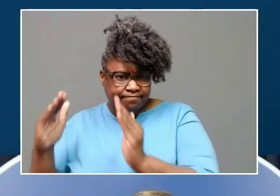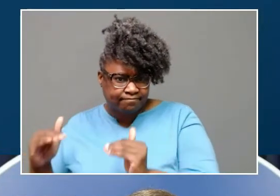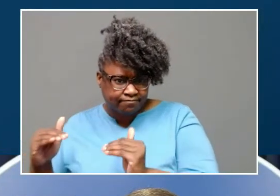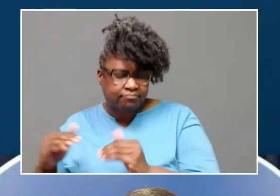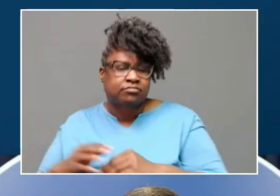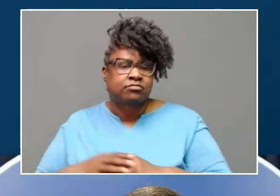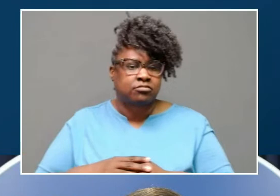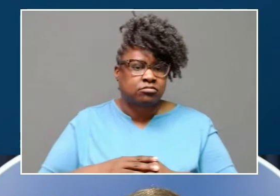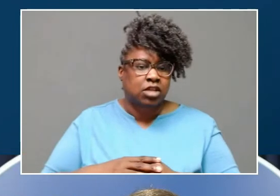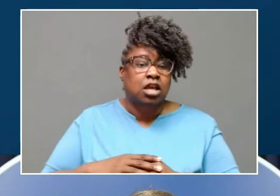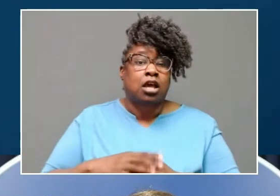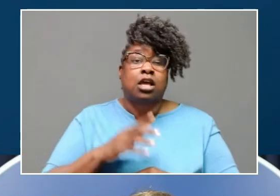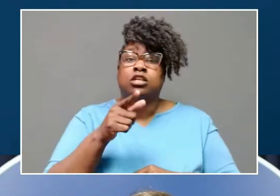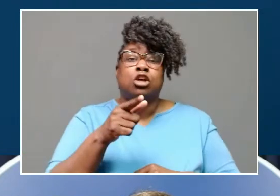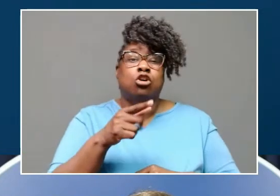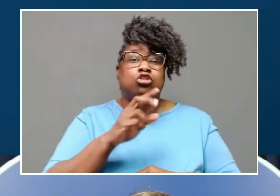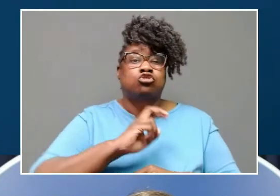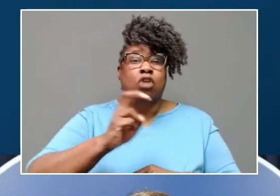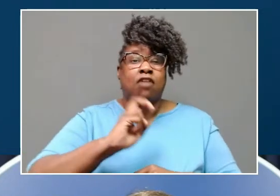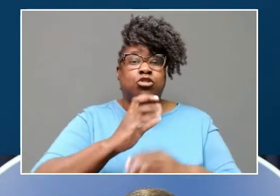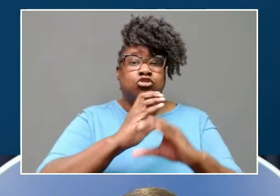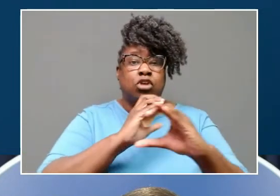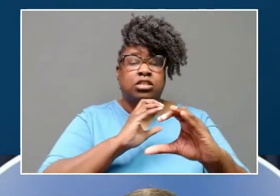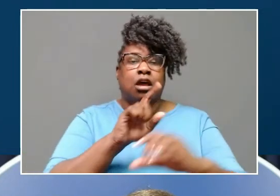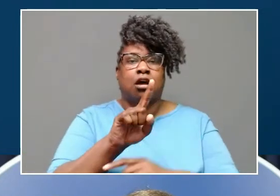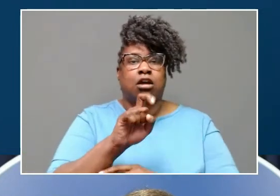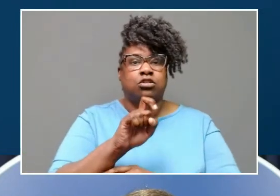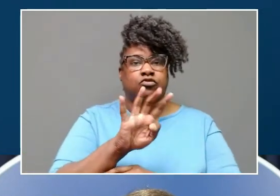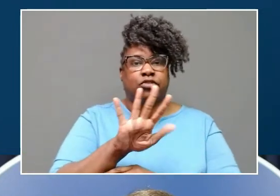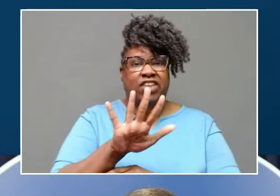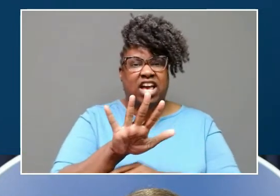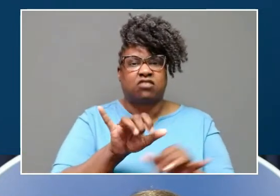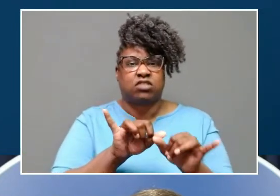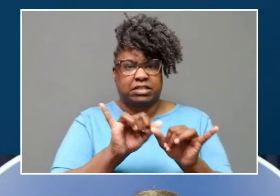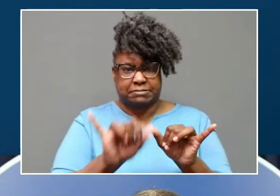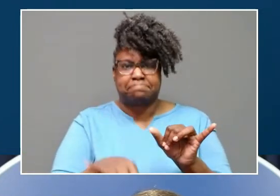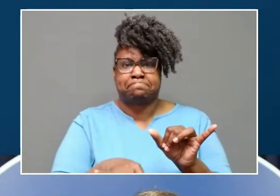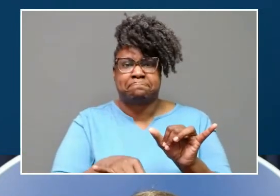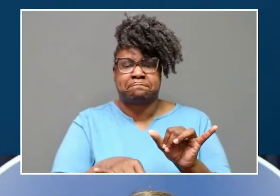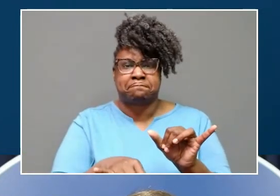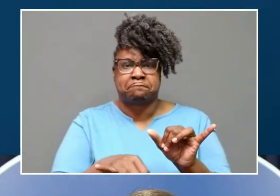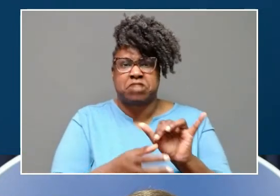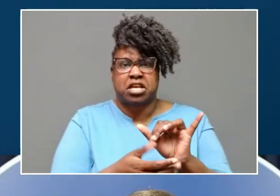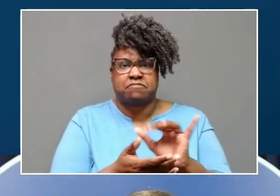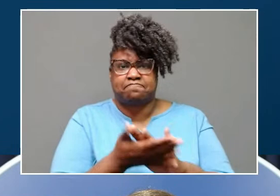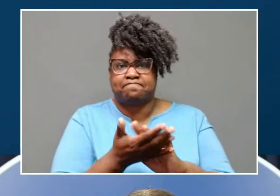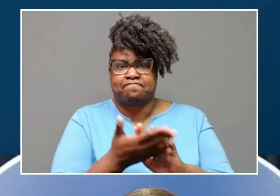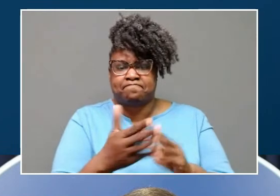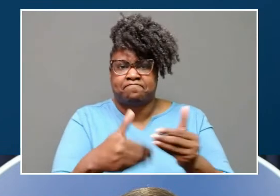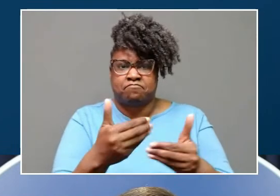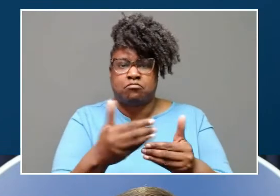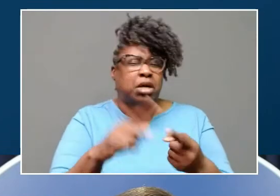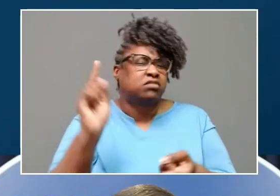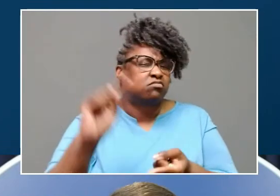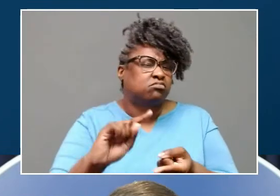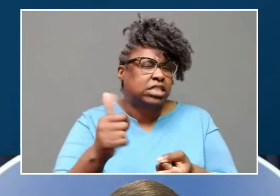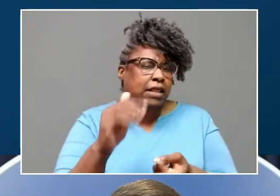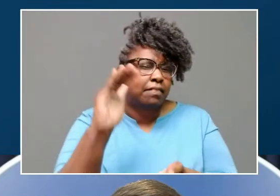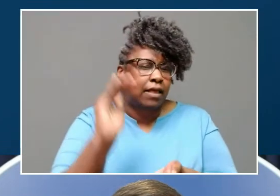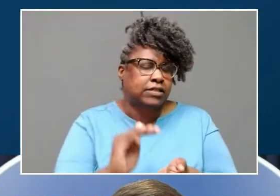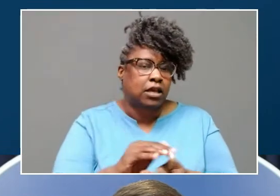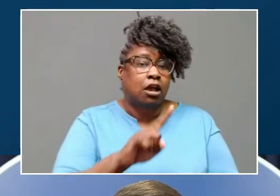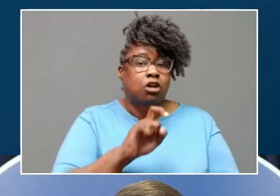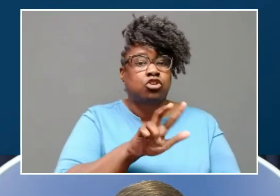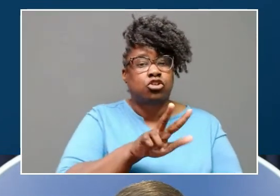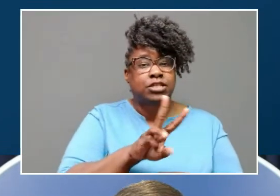trailers, 145 travel trailers currently in use, also down 10. 136 are in commercial